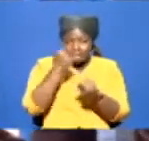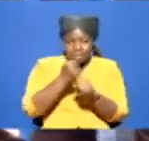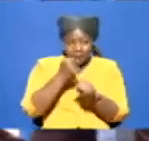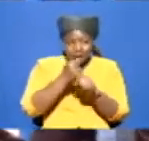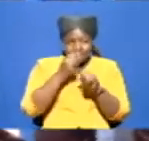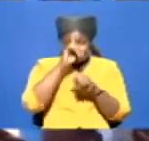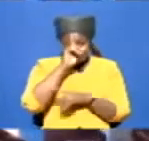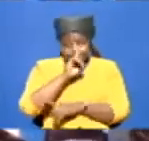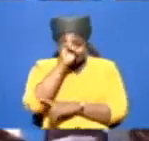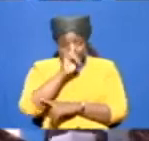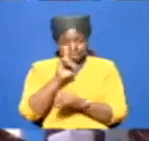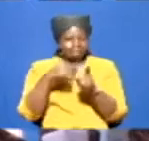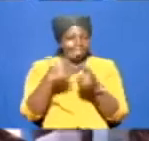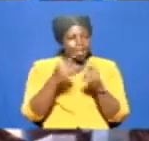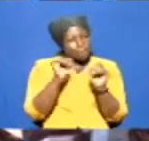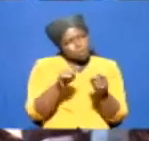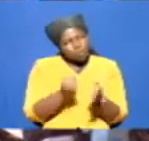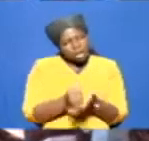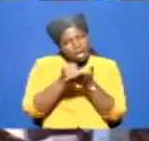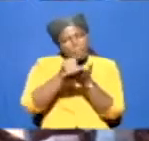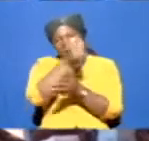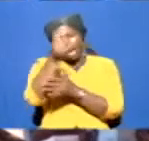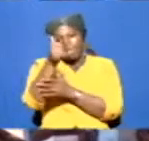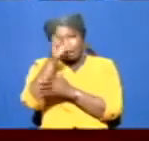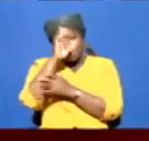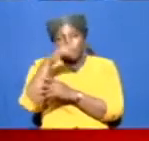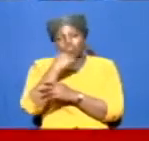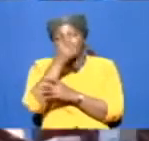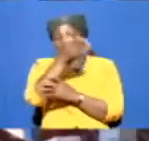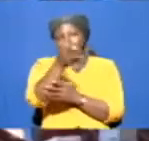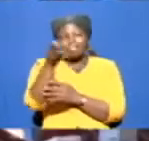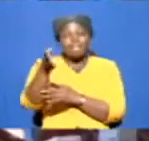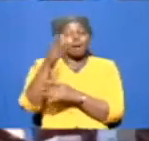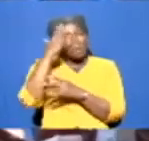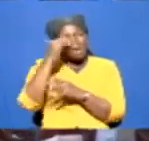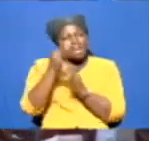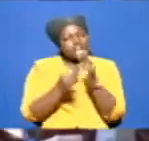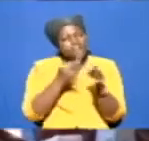tunaweza saidia officers wenye wako ground juu tukizuia kutokana na